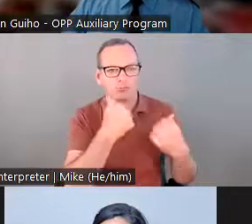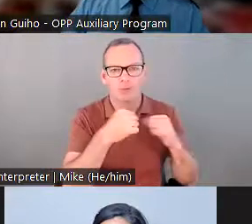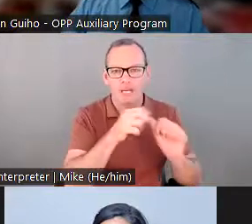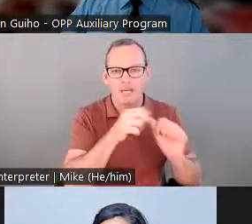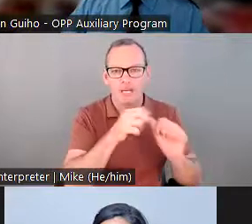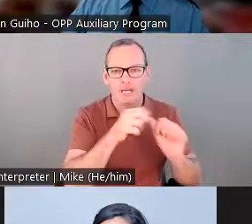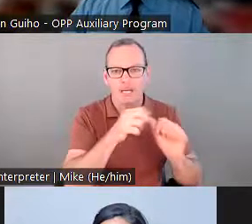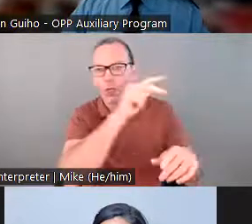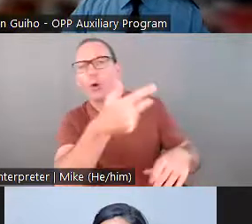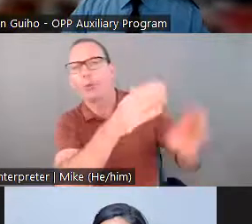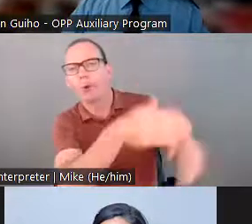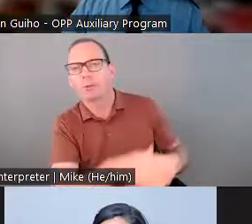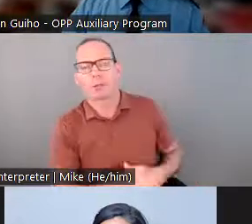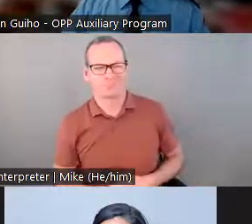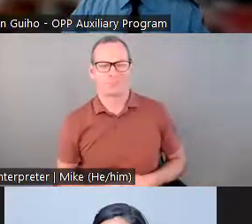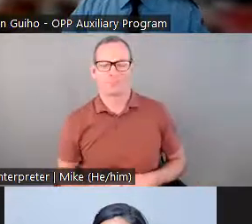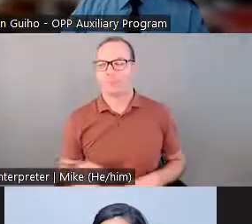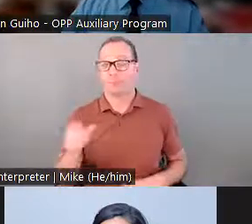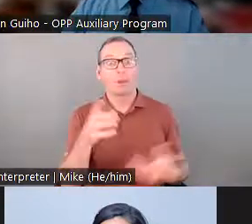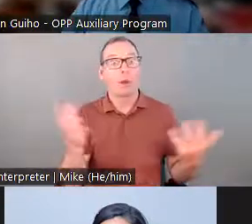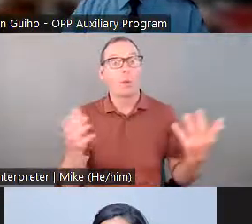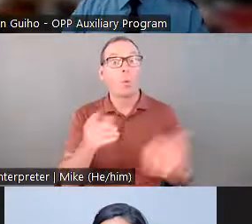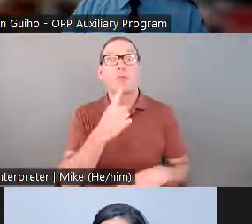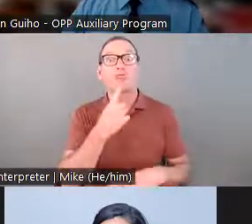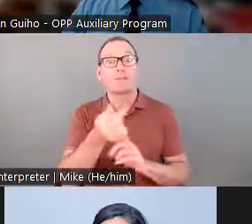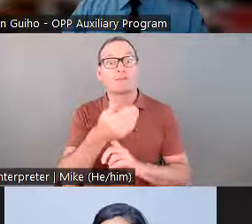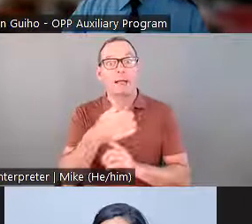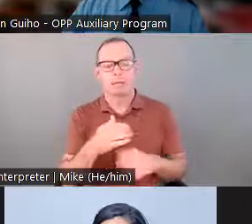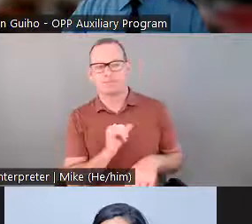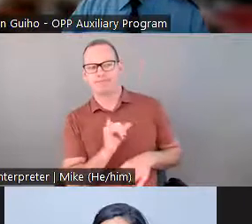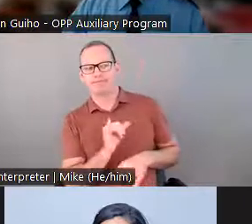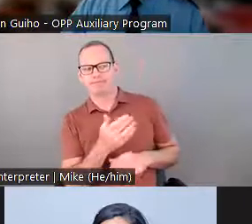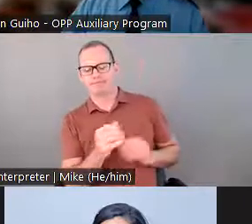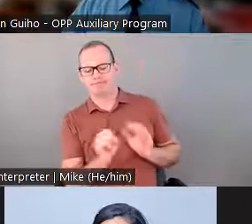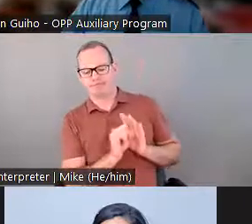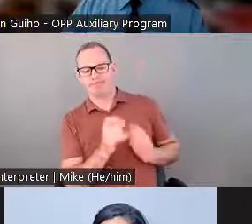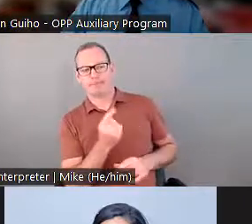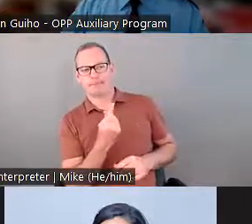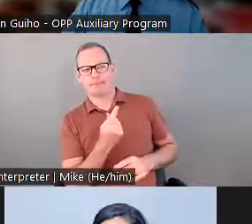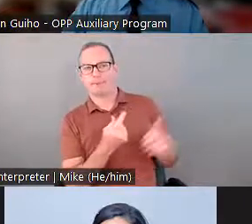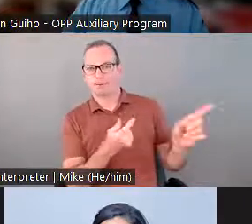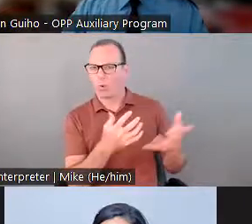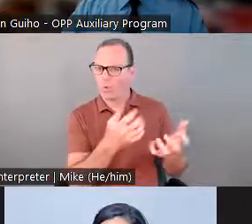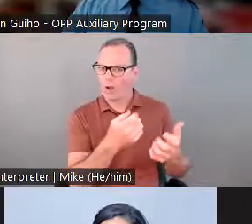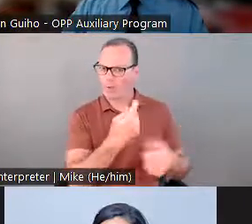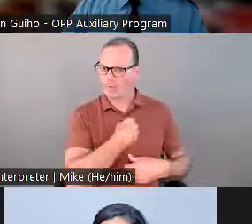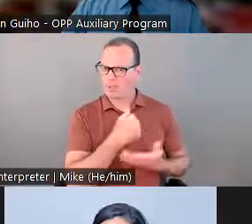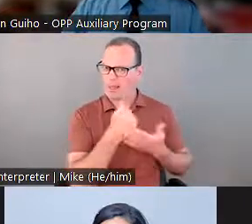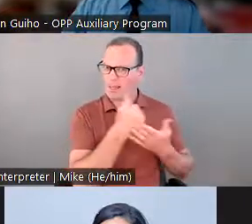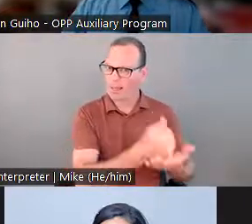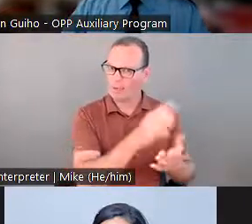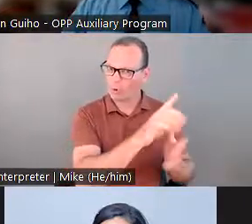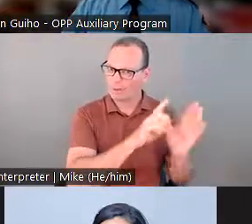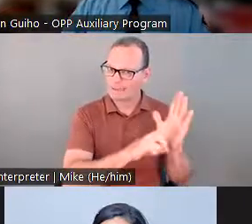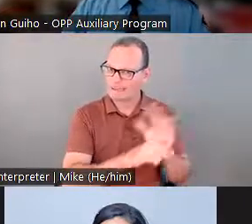The red flag's there. They want assistance with an internal investigation. They often call first thing in the morning when you're